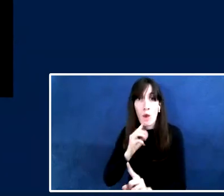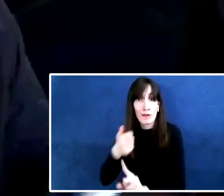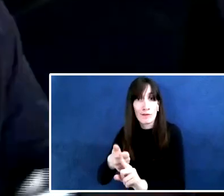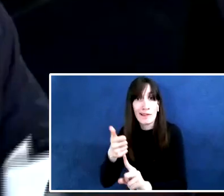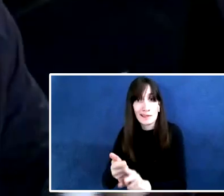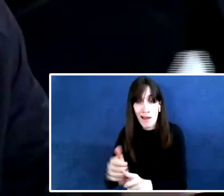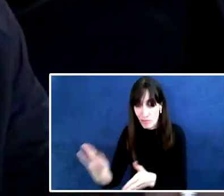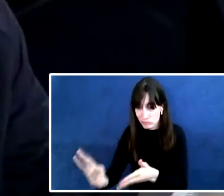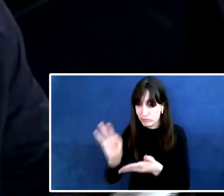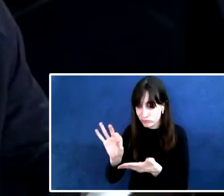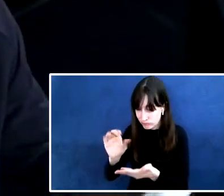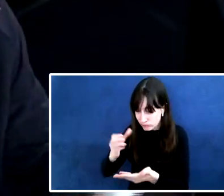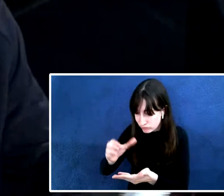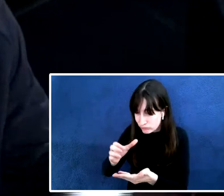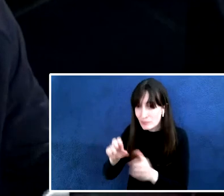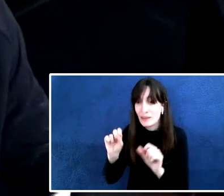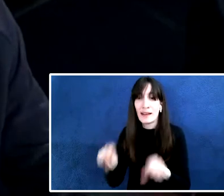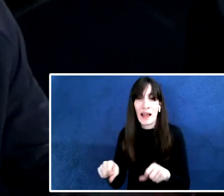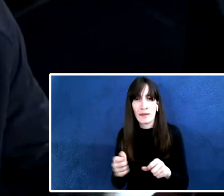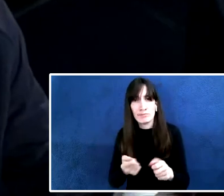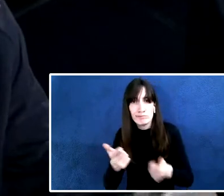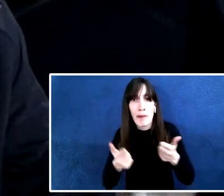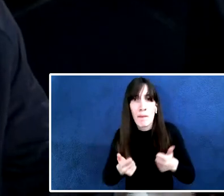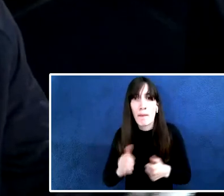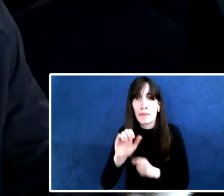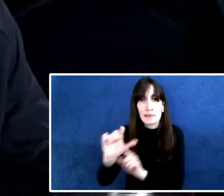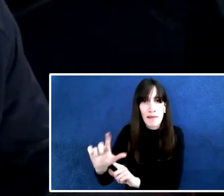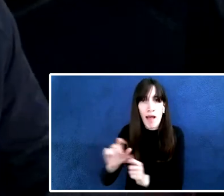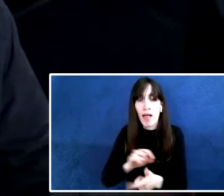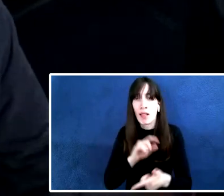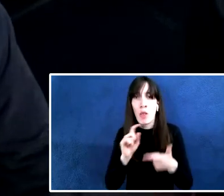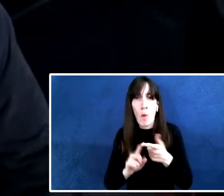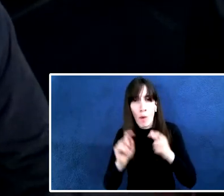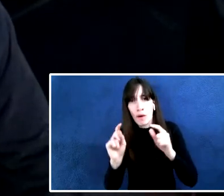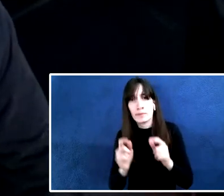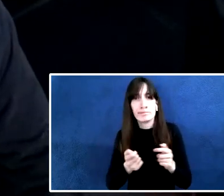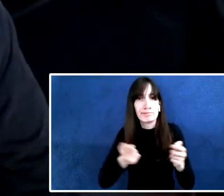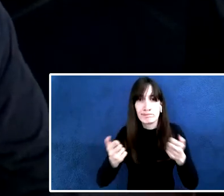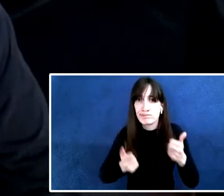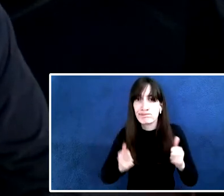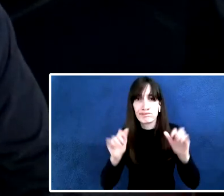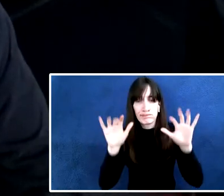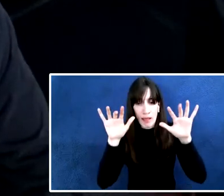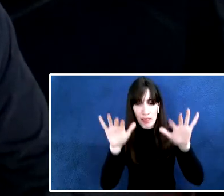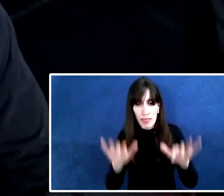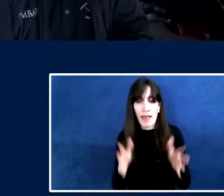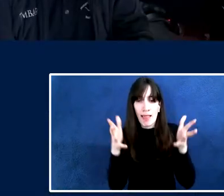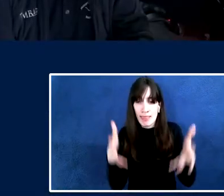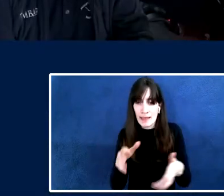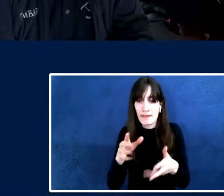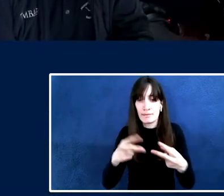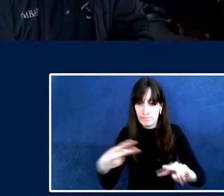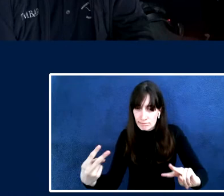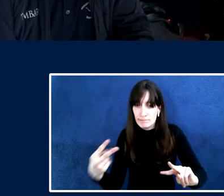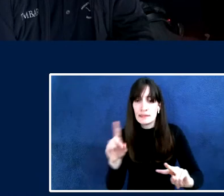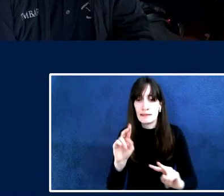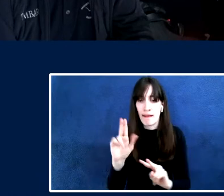of sloughed cells or debris that's been leaving their DNA in the water.